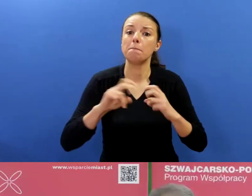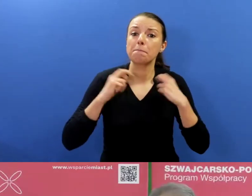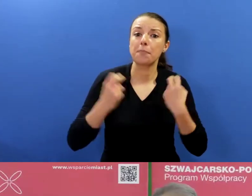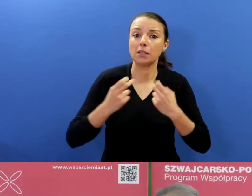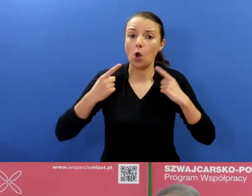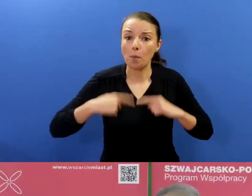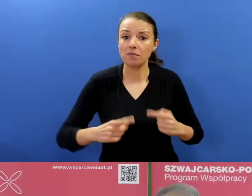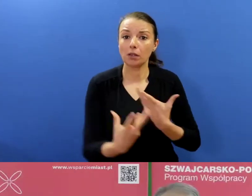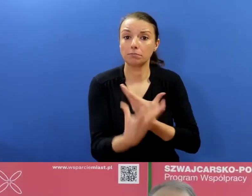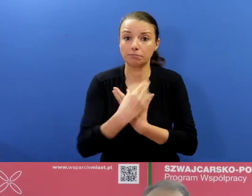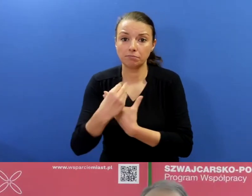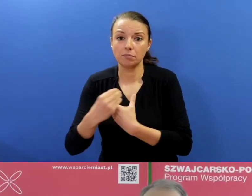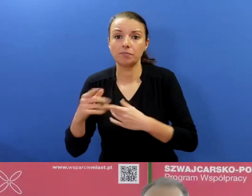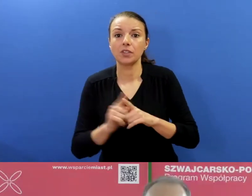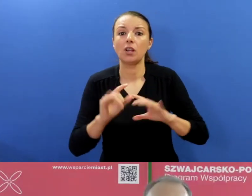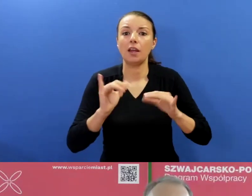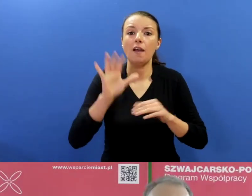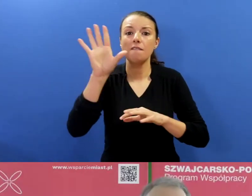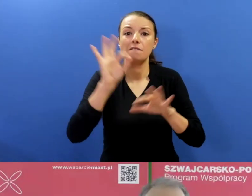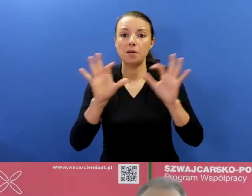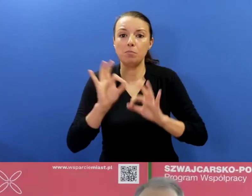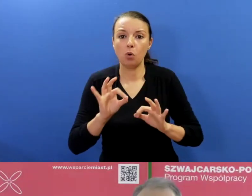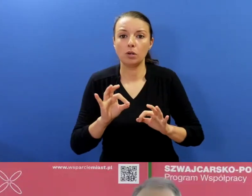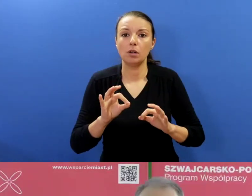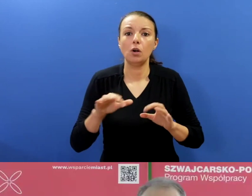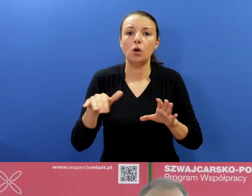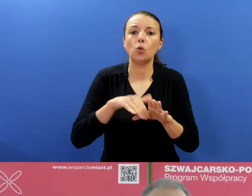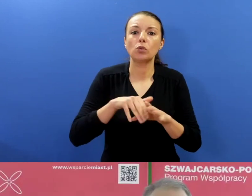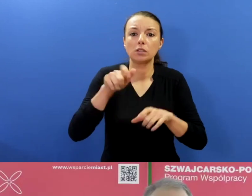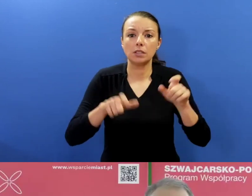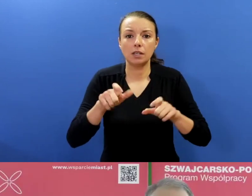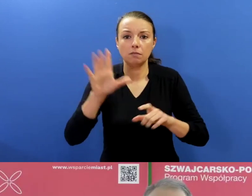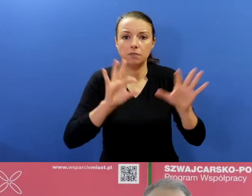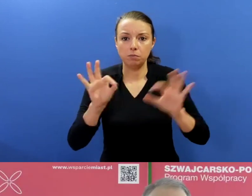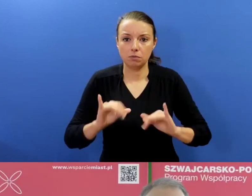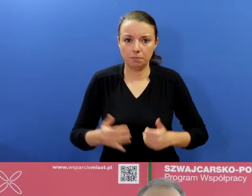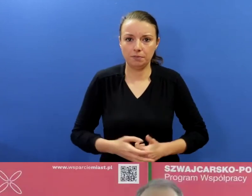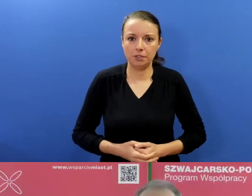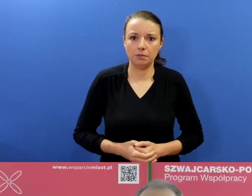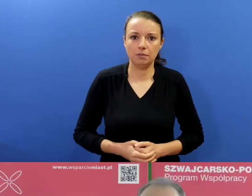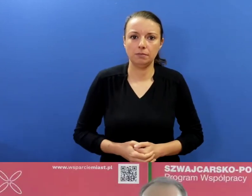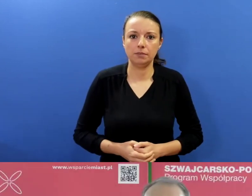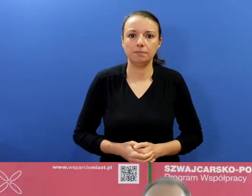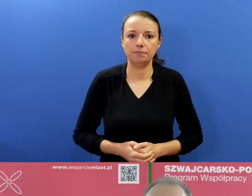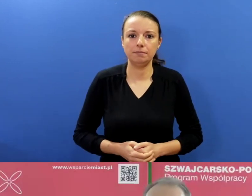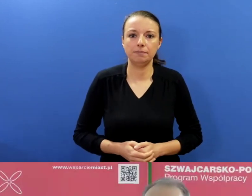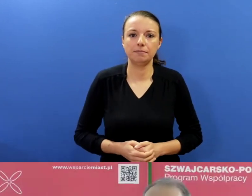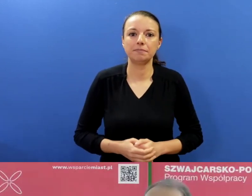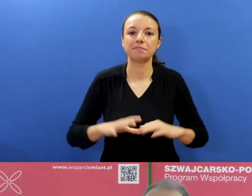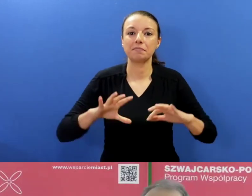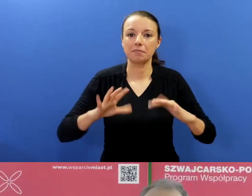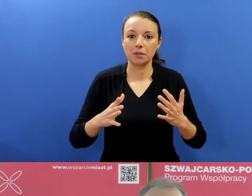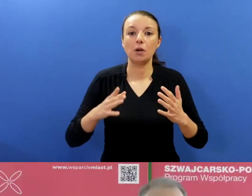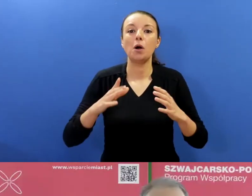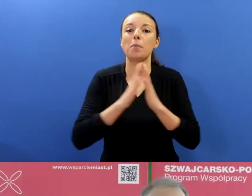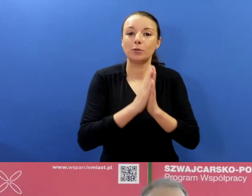residents to engage in those assemblies? And how do you select the participants? So if I may ask the